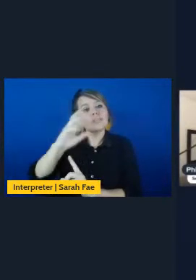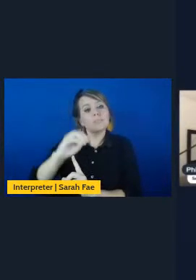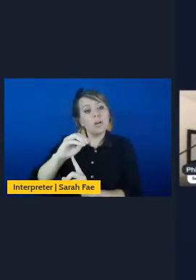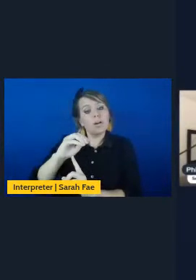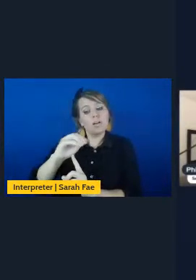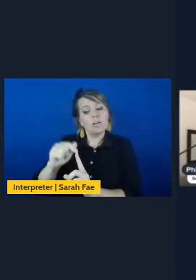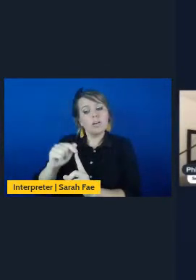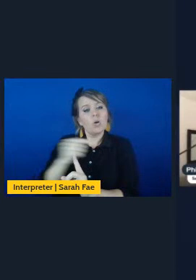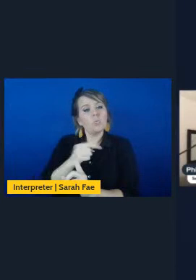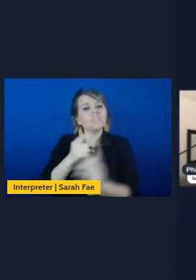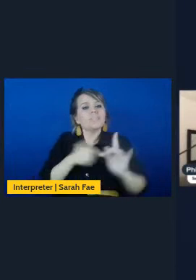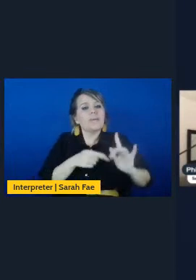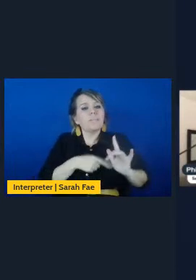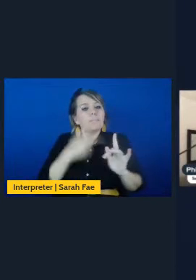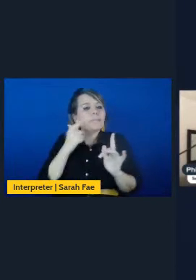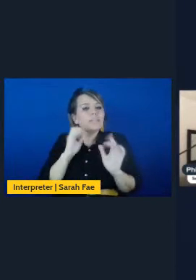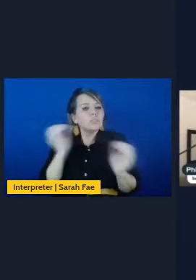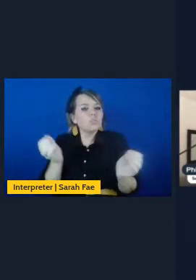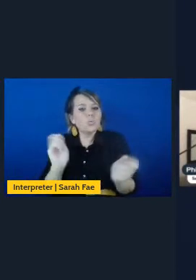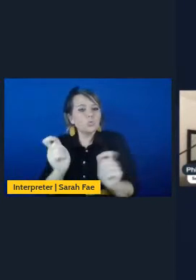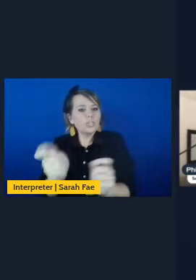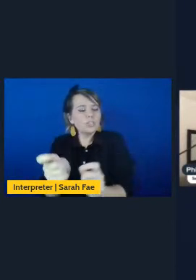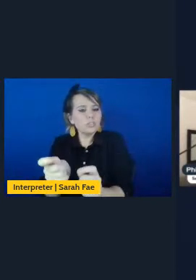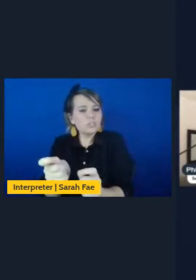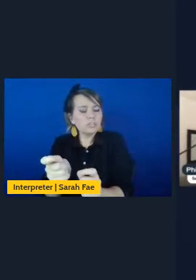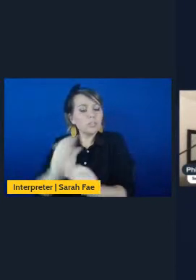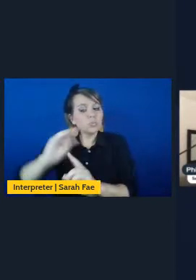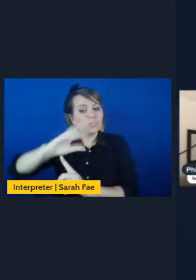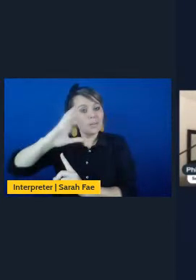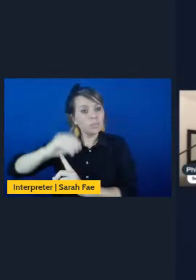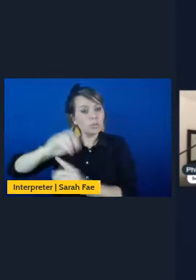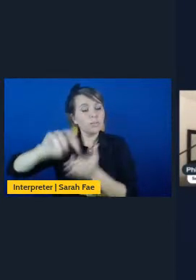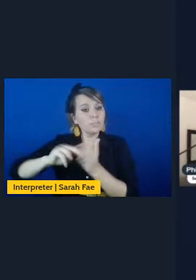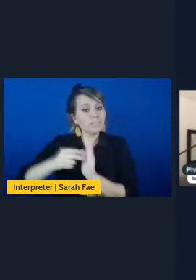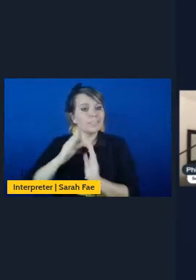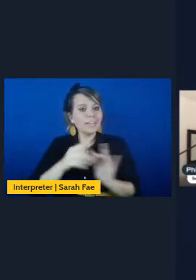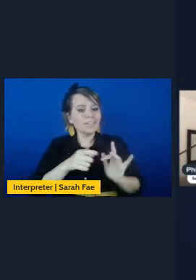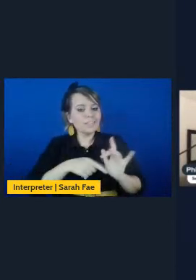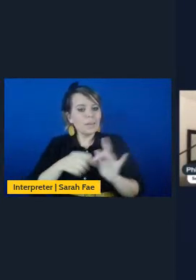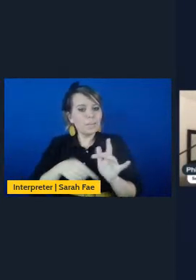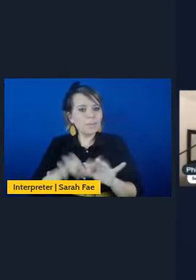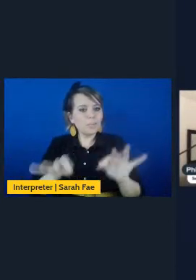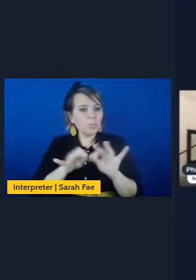those. And that makes it faster for when you run your integration tests.